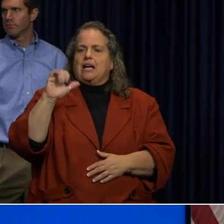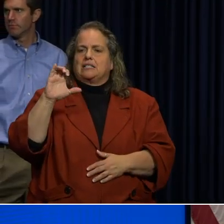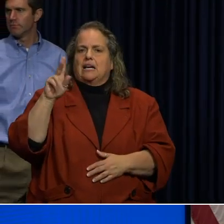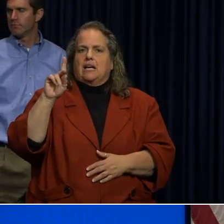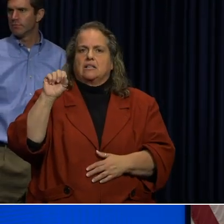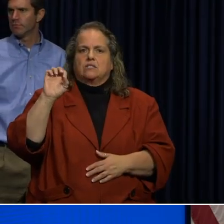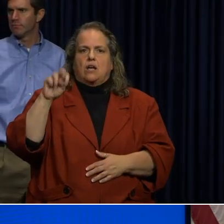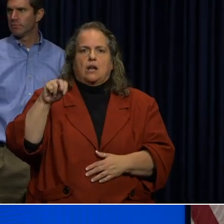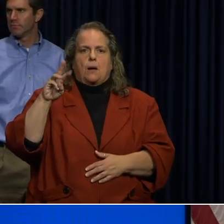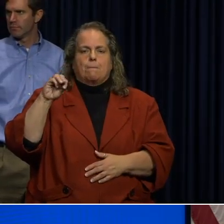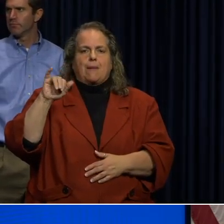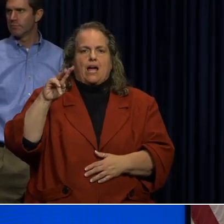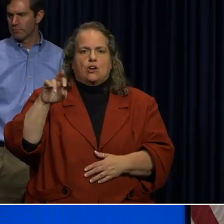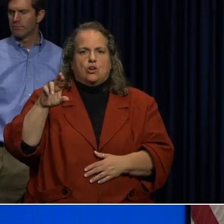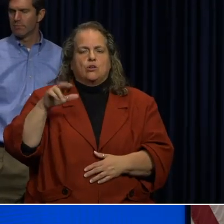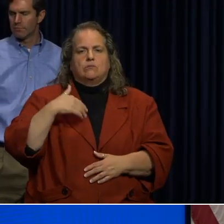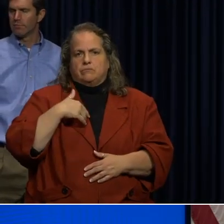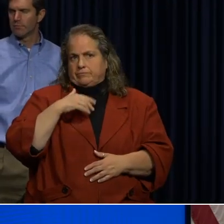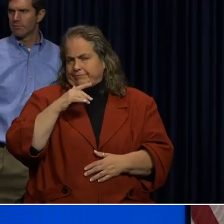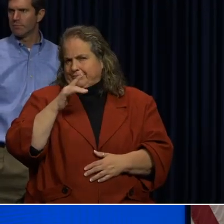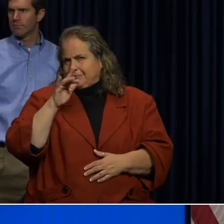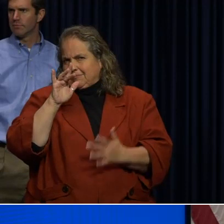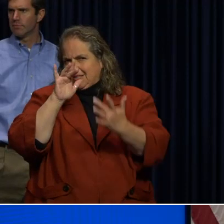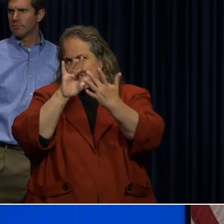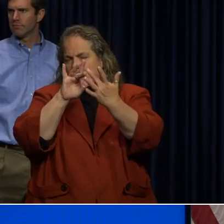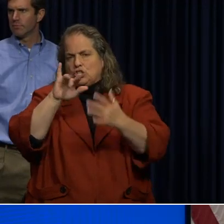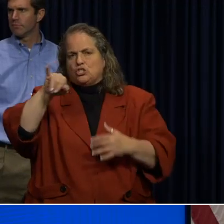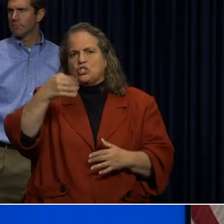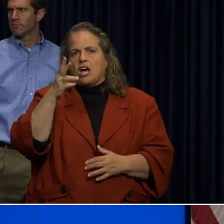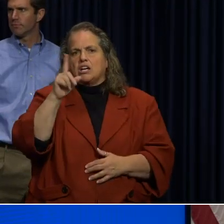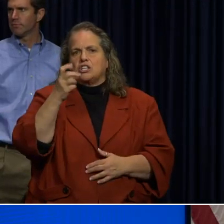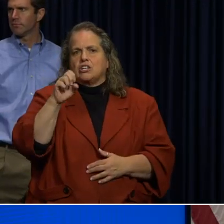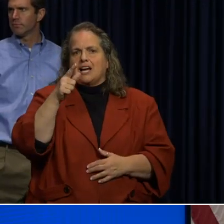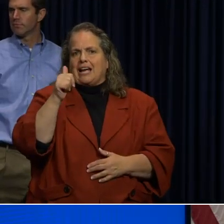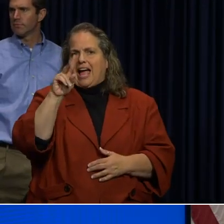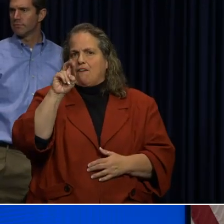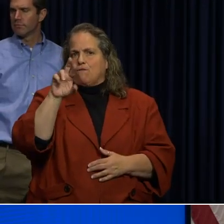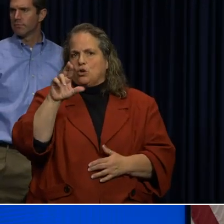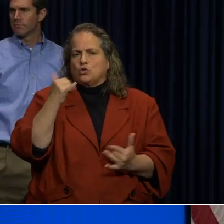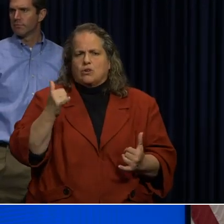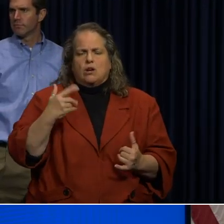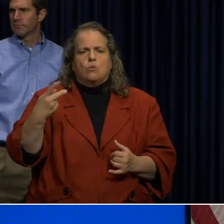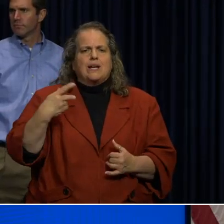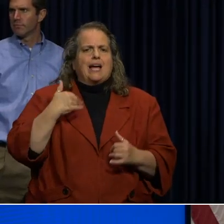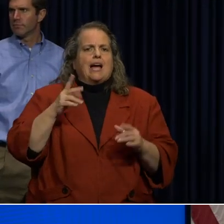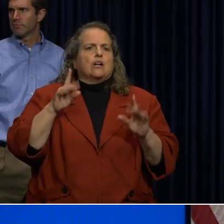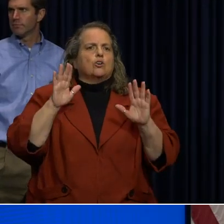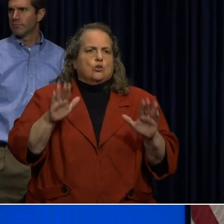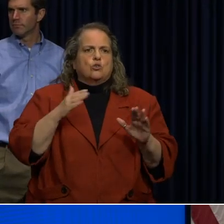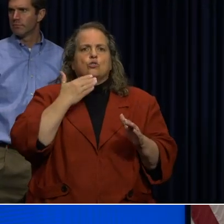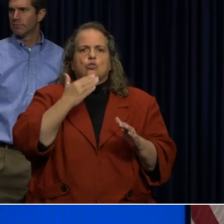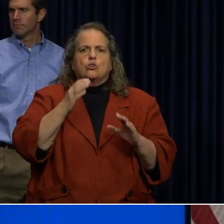I reached out to Judge Gabbard today, and we had a very good conversation. There were some